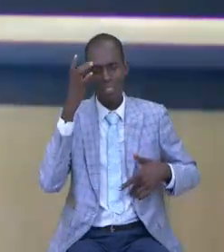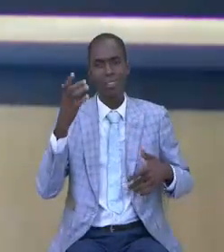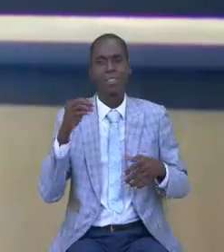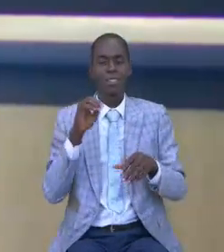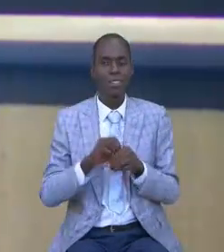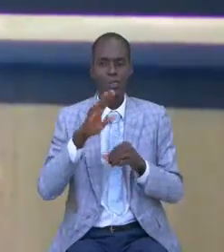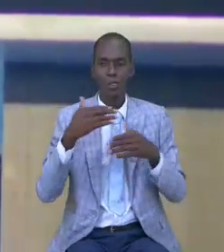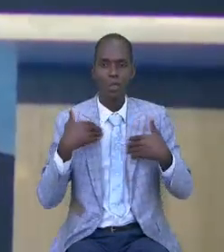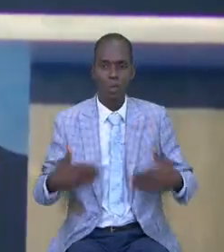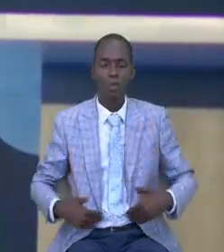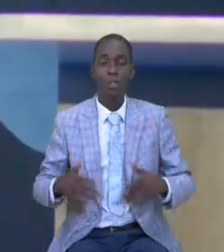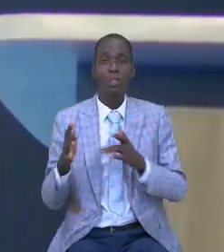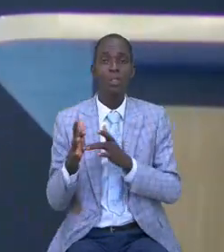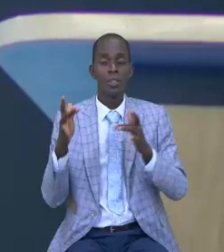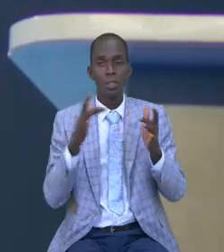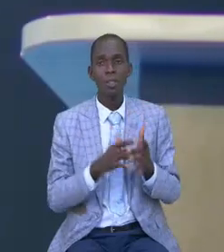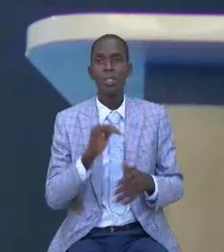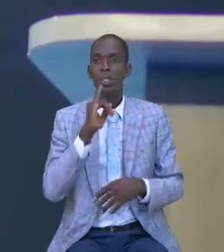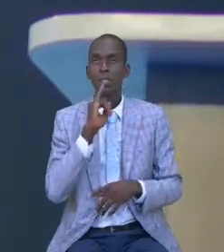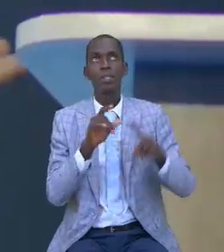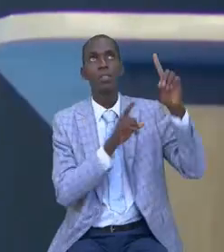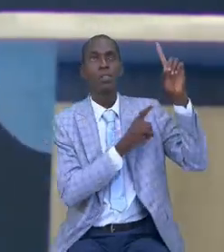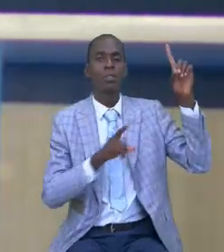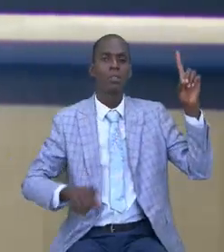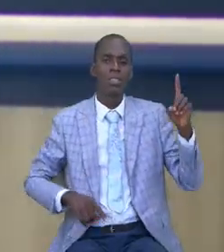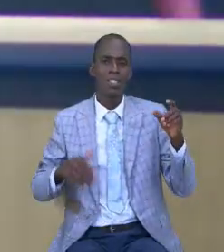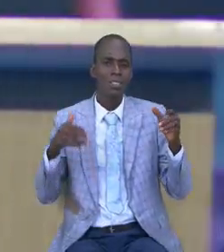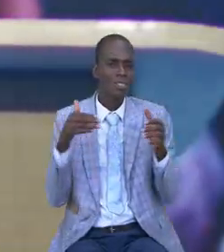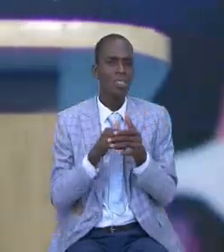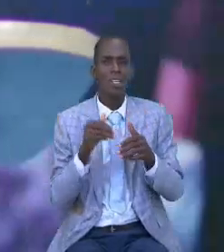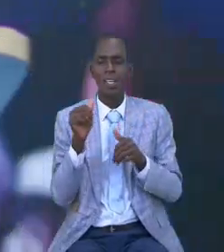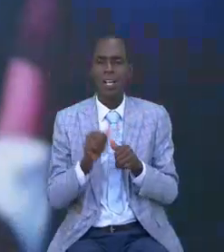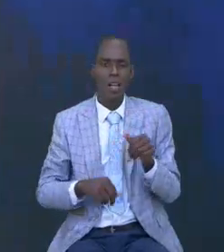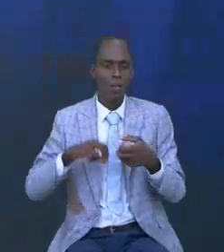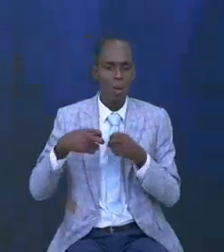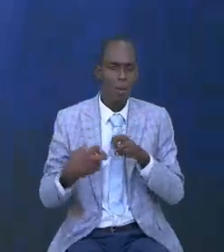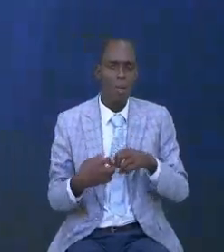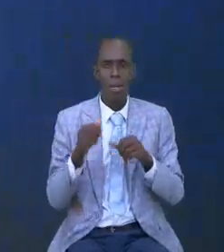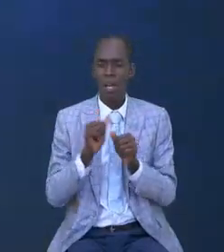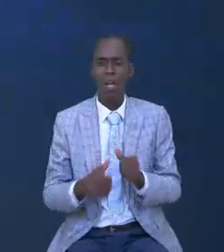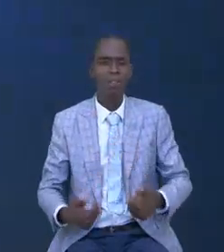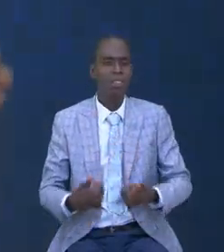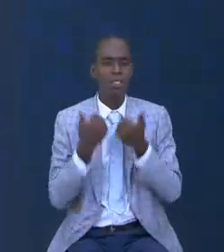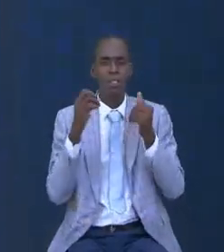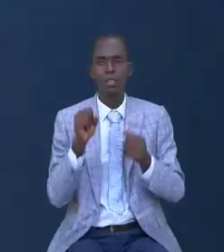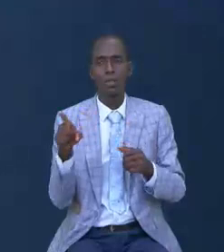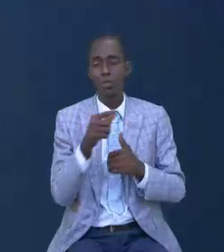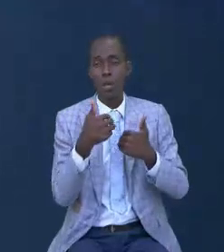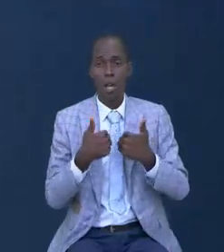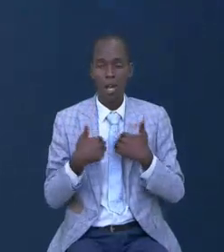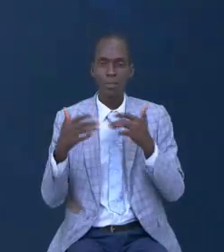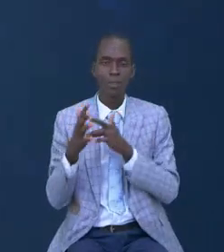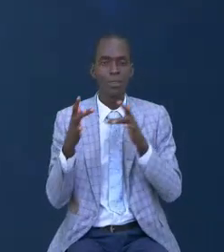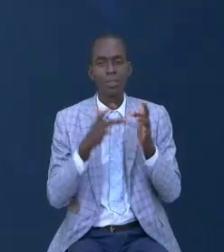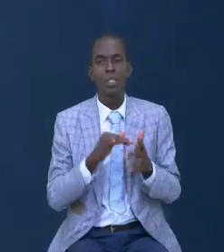body. Jesus is Lord against every problem, every challenge you have.